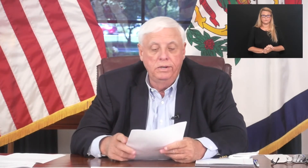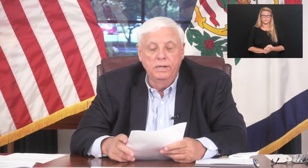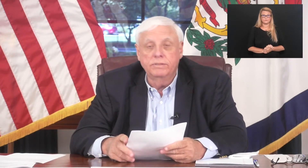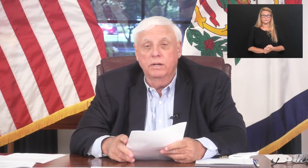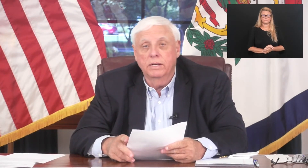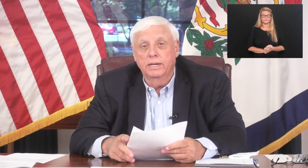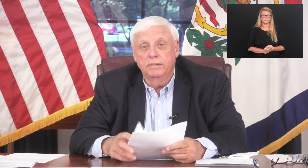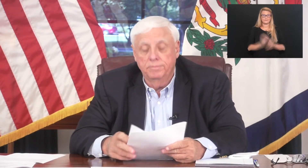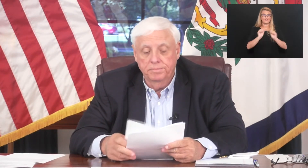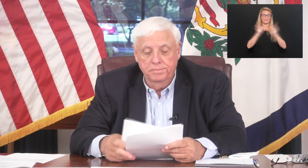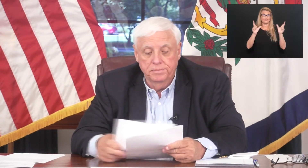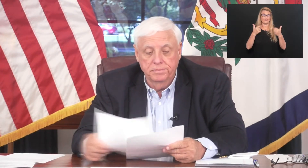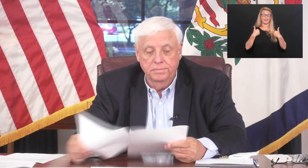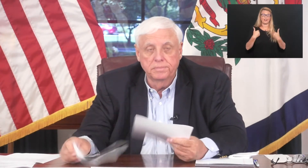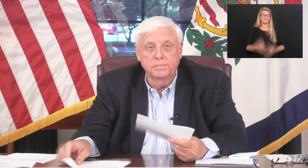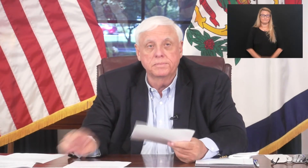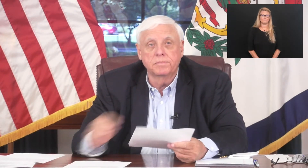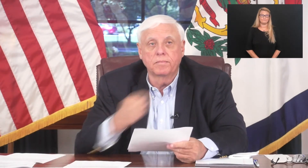That's all I got.